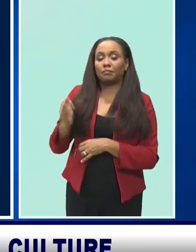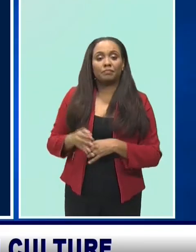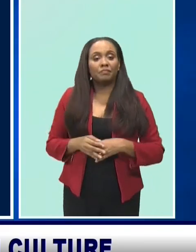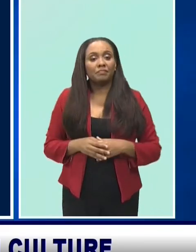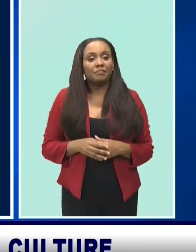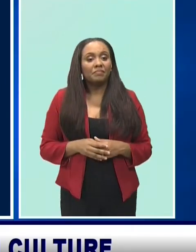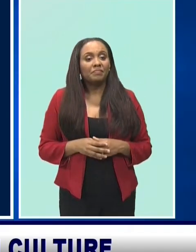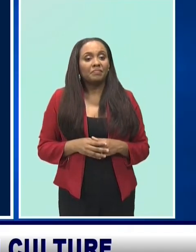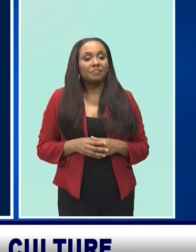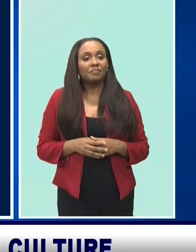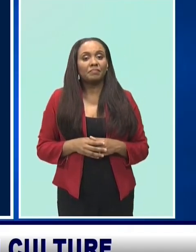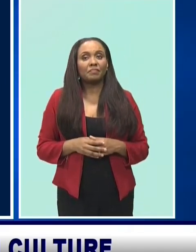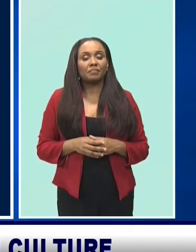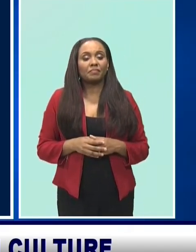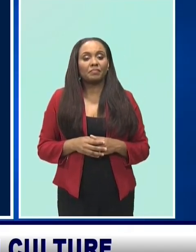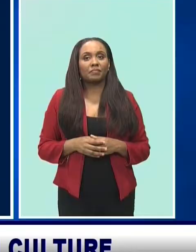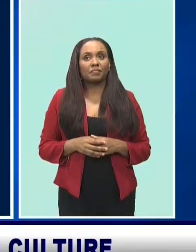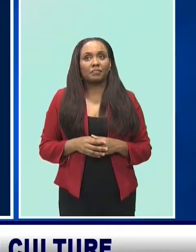284-5426.